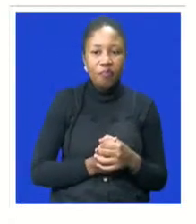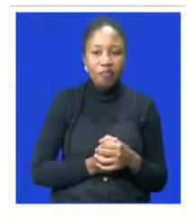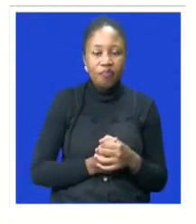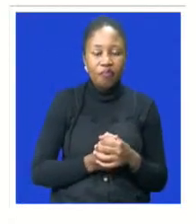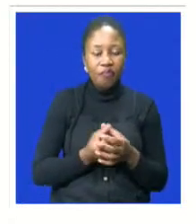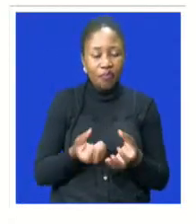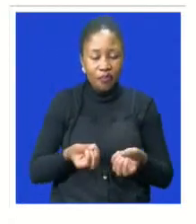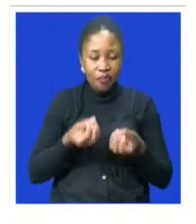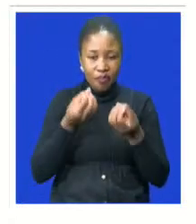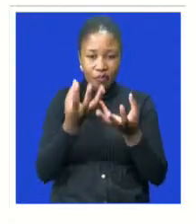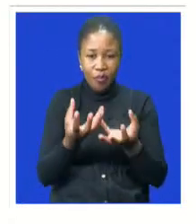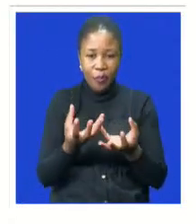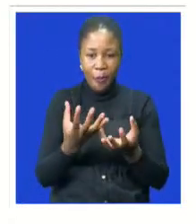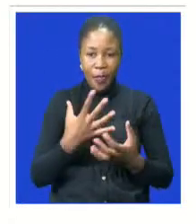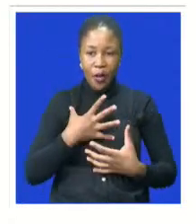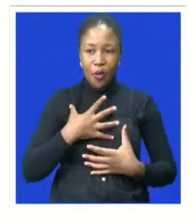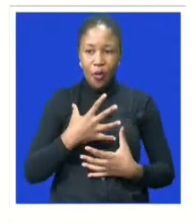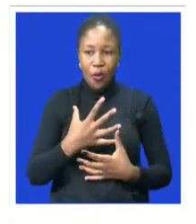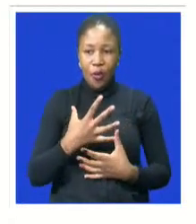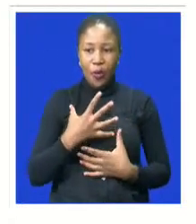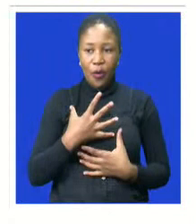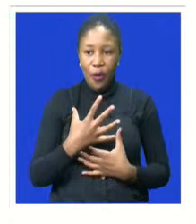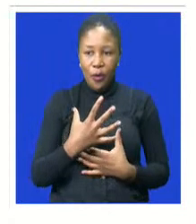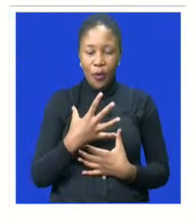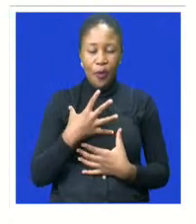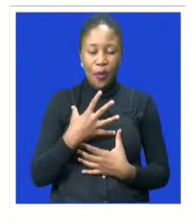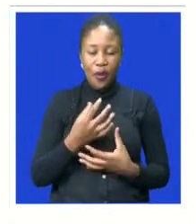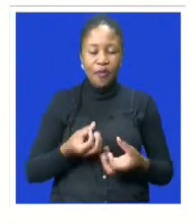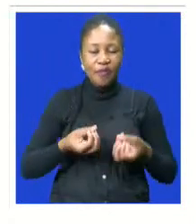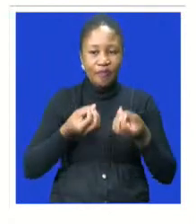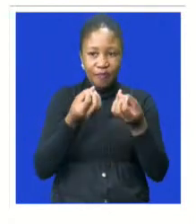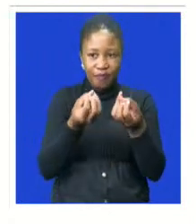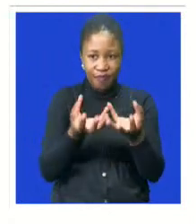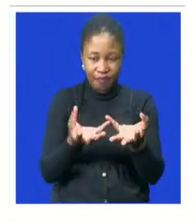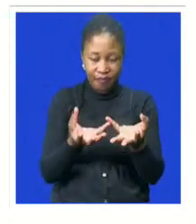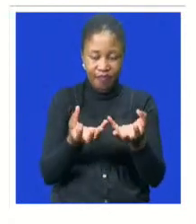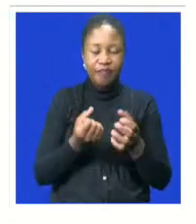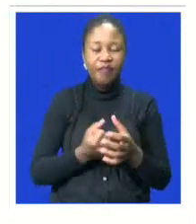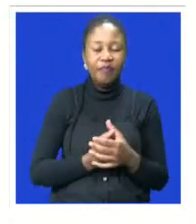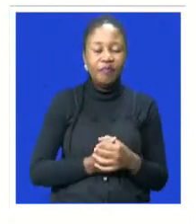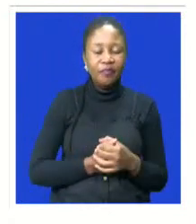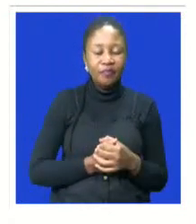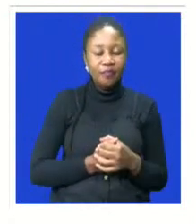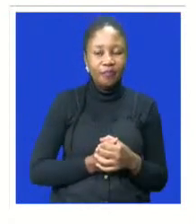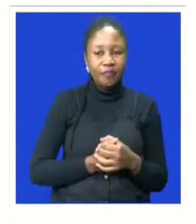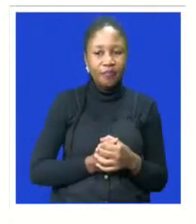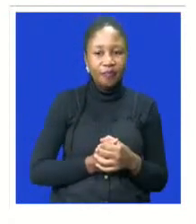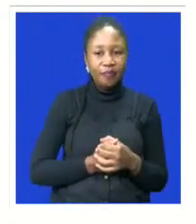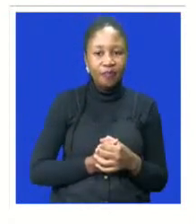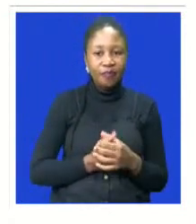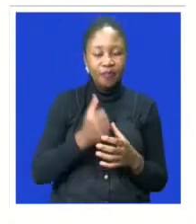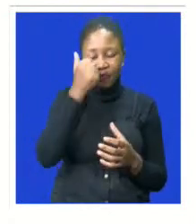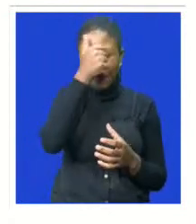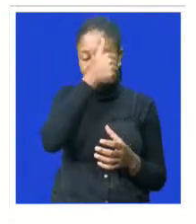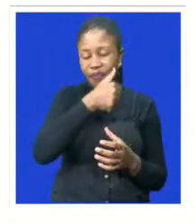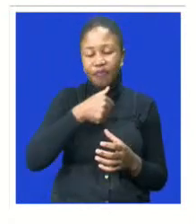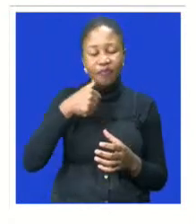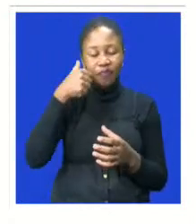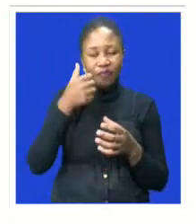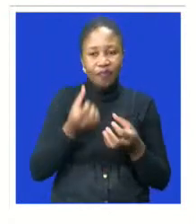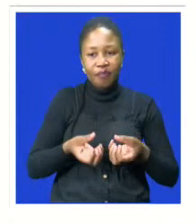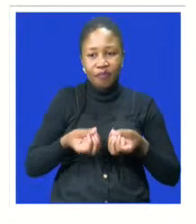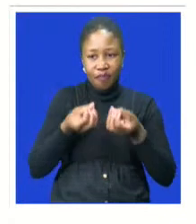air, so you are breathing as you are sitting there, because God has provided what? Air. God also